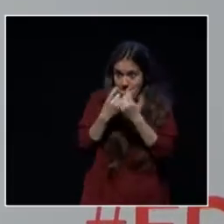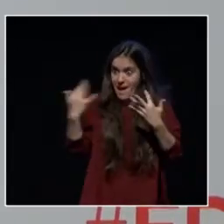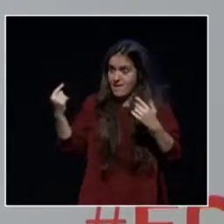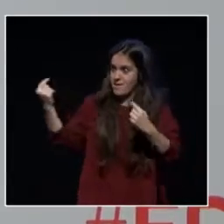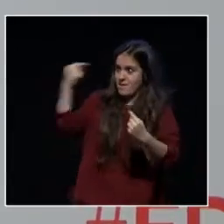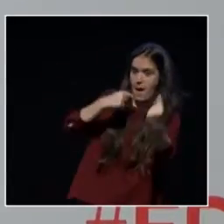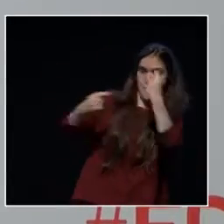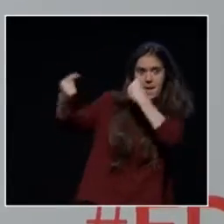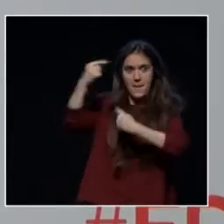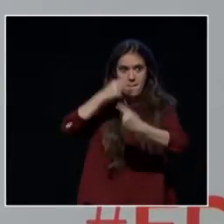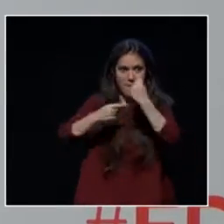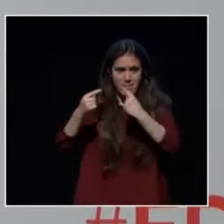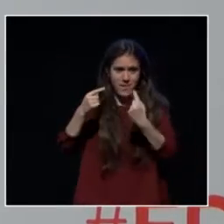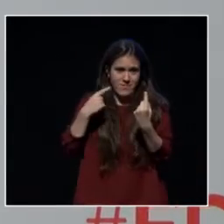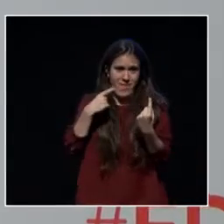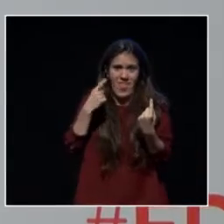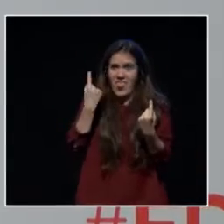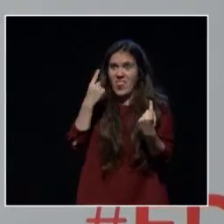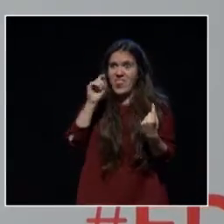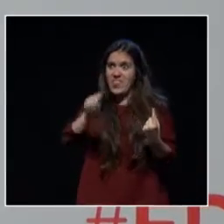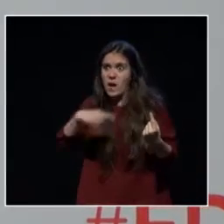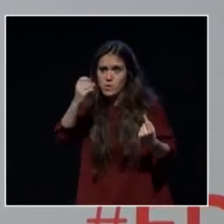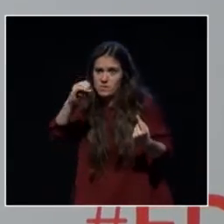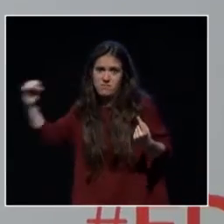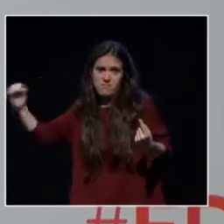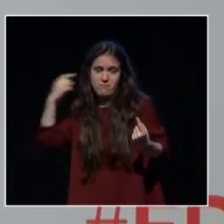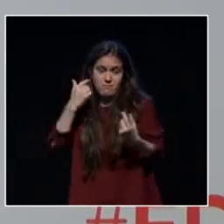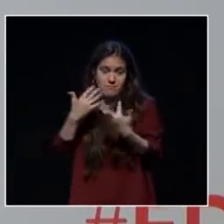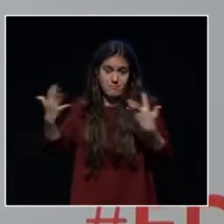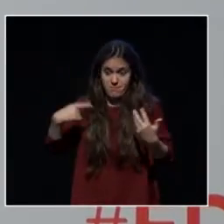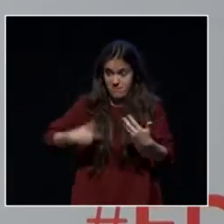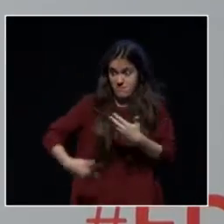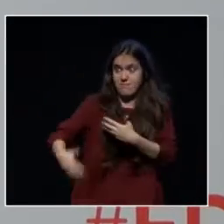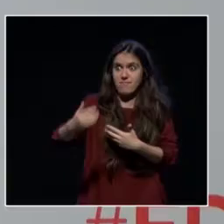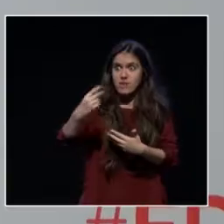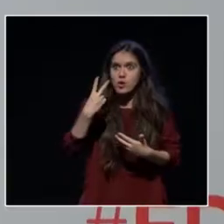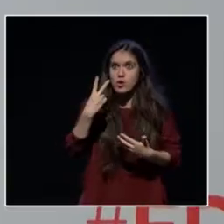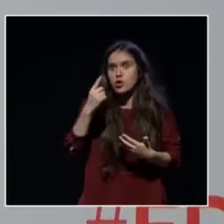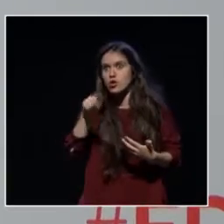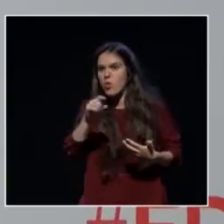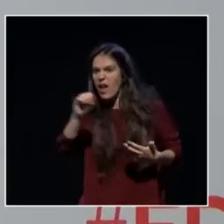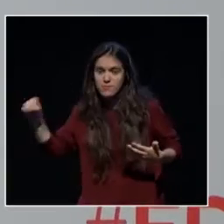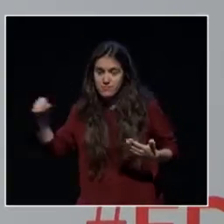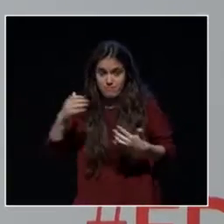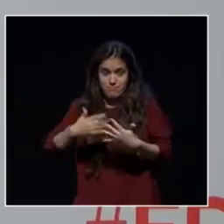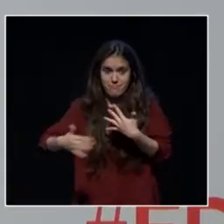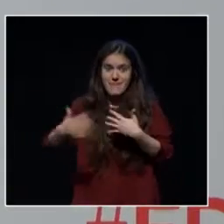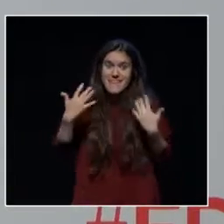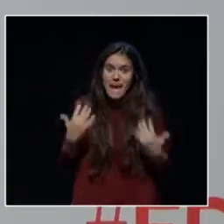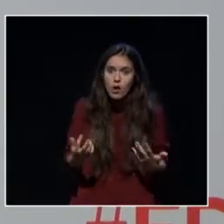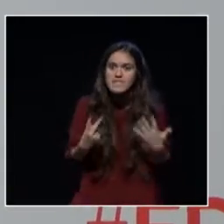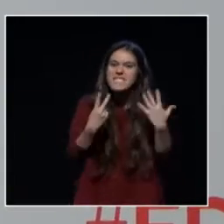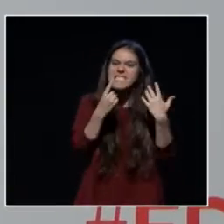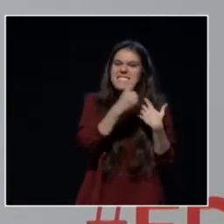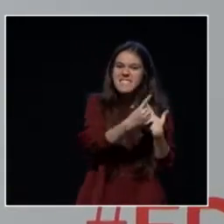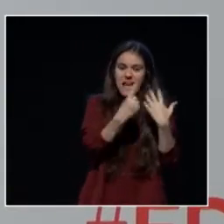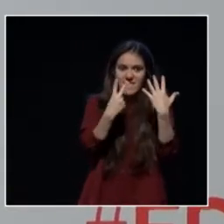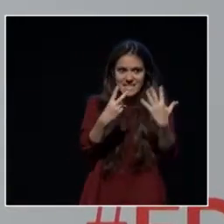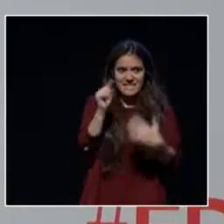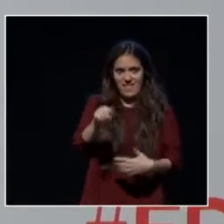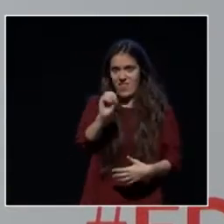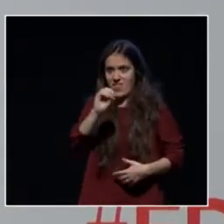a month, thousands of them now, and by the end of the year, 2,000 a month, and so on. Now we have 17,000 of these young